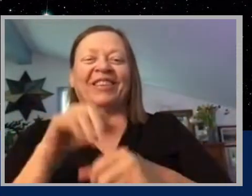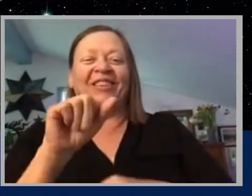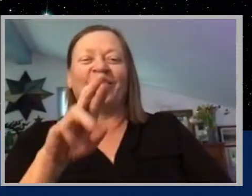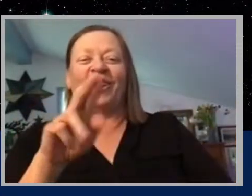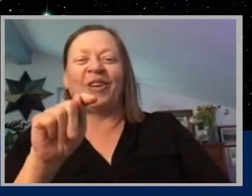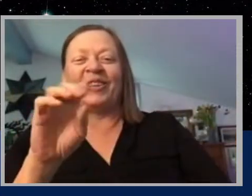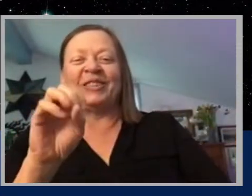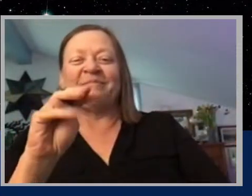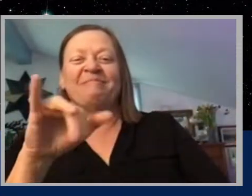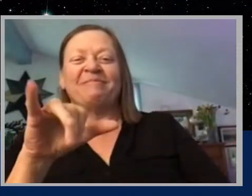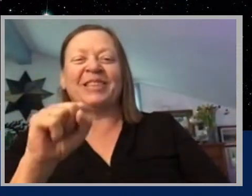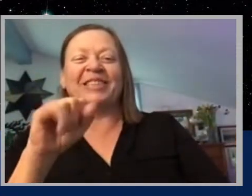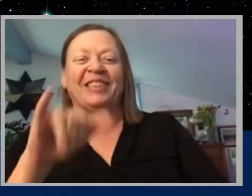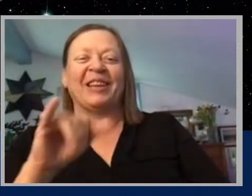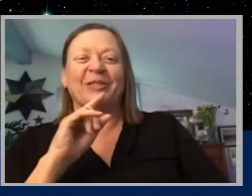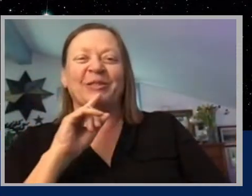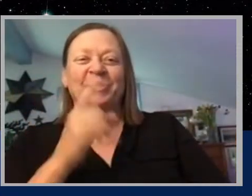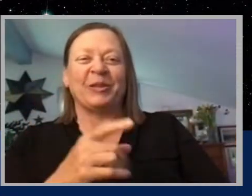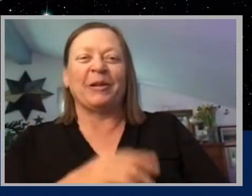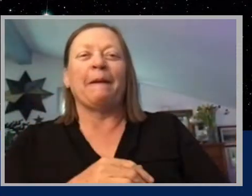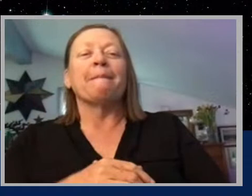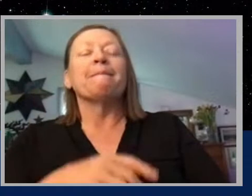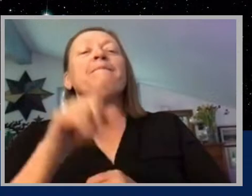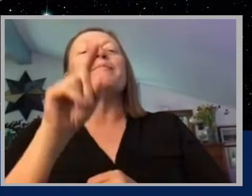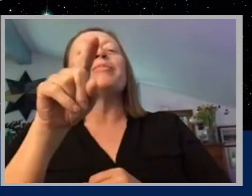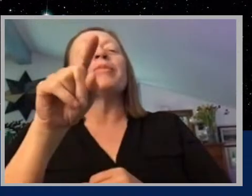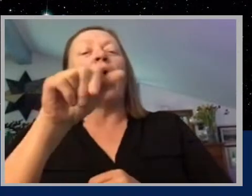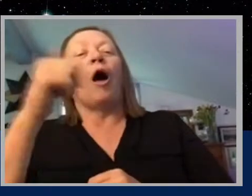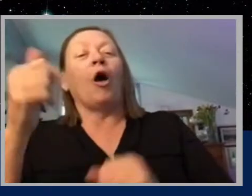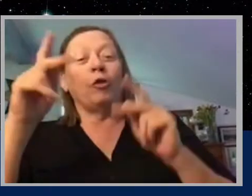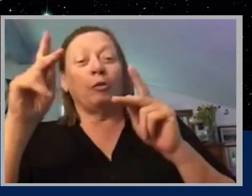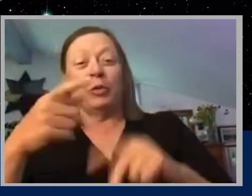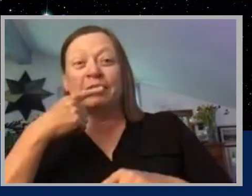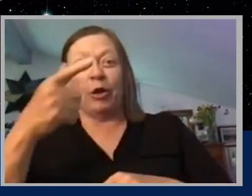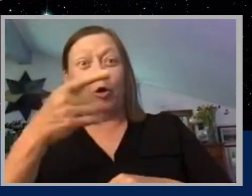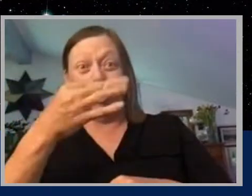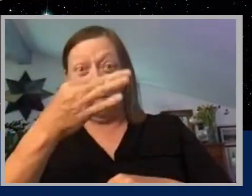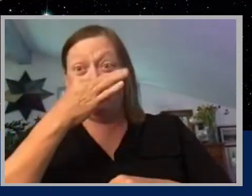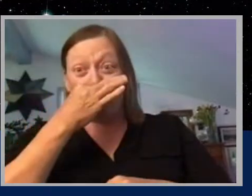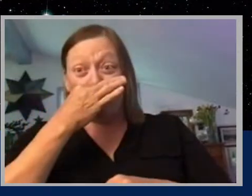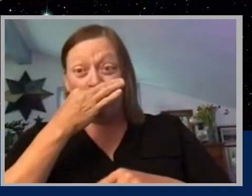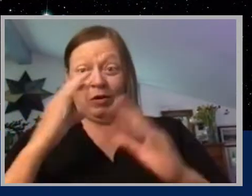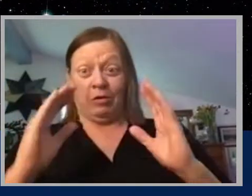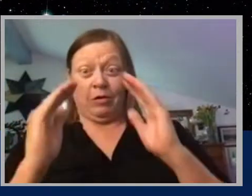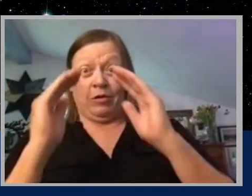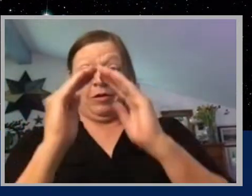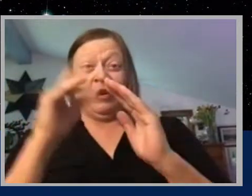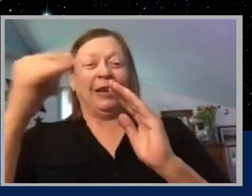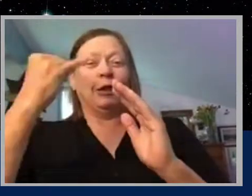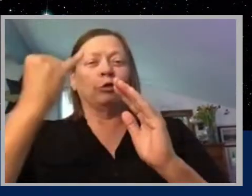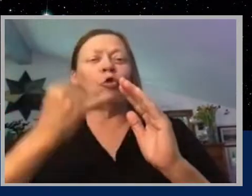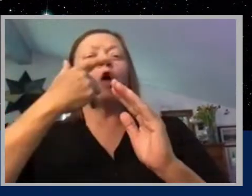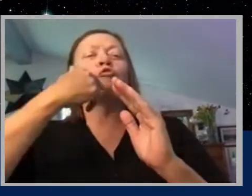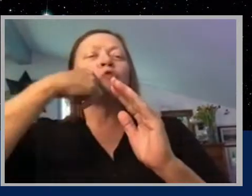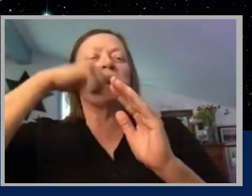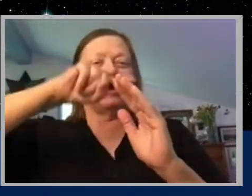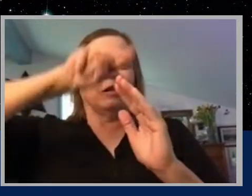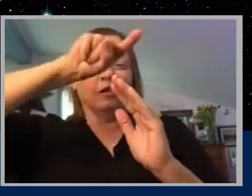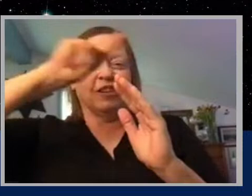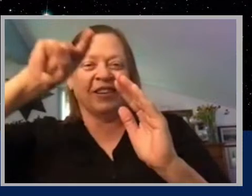People telling me that I did a good job of drawing a hatch on top, but it would be hard to get out of the hatch that I drew. That's not a